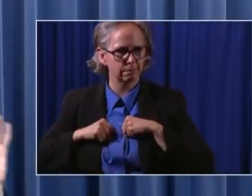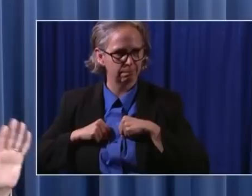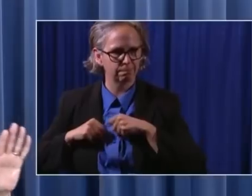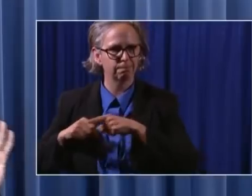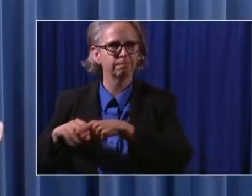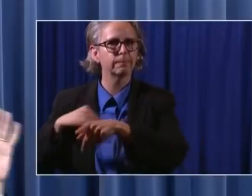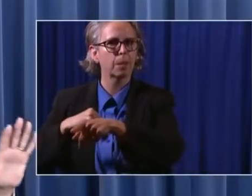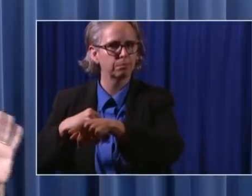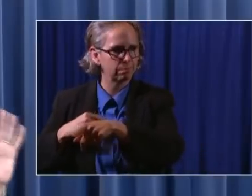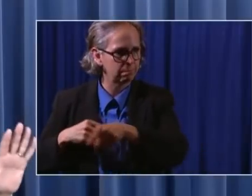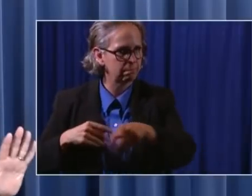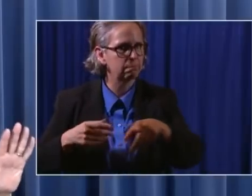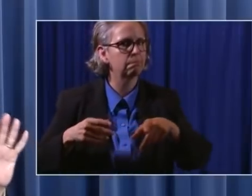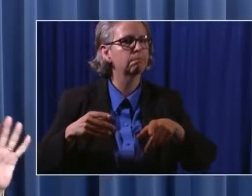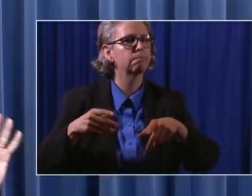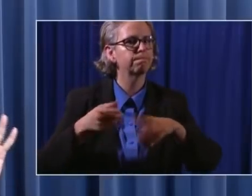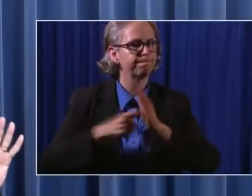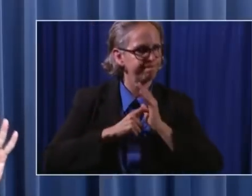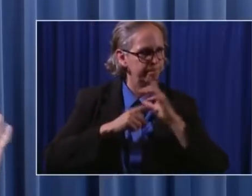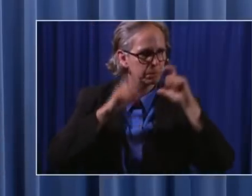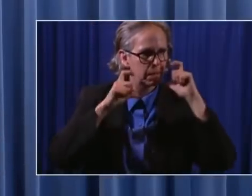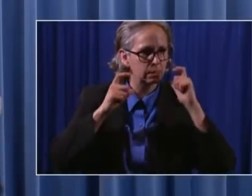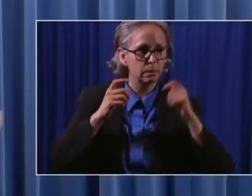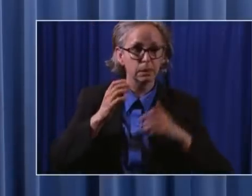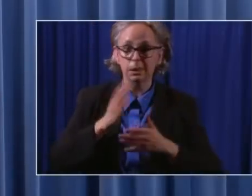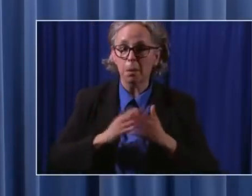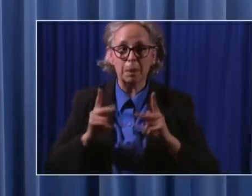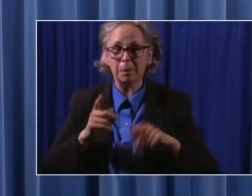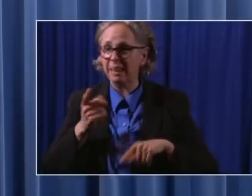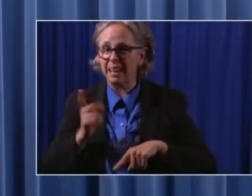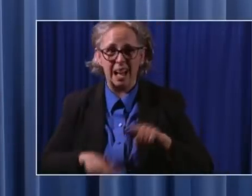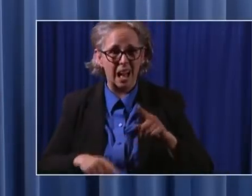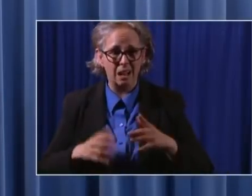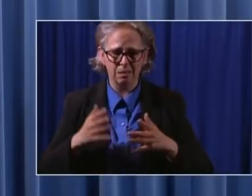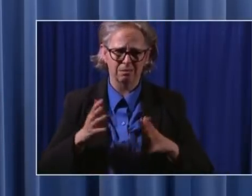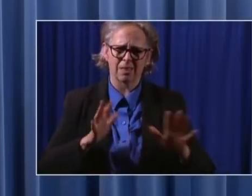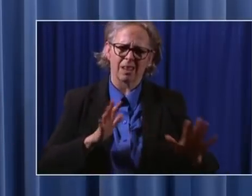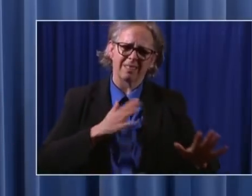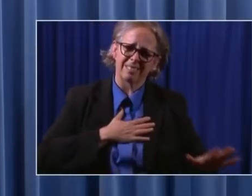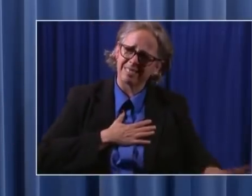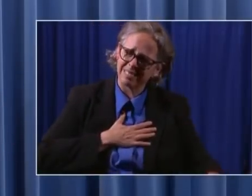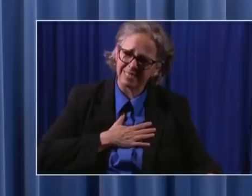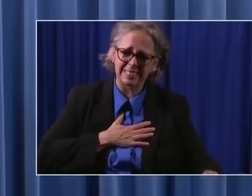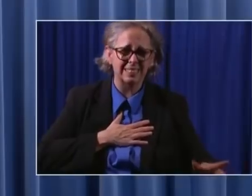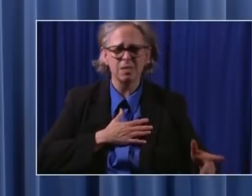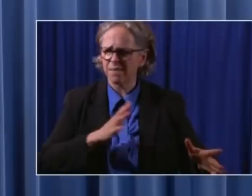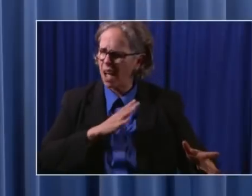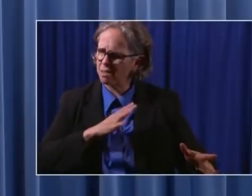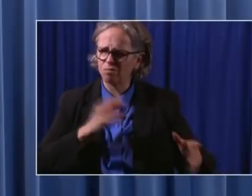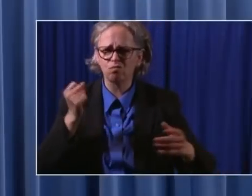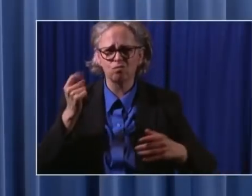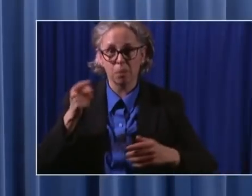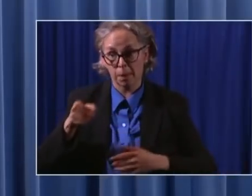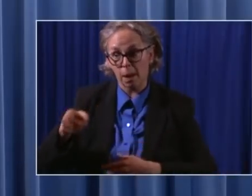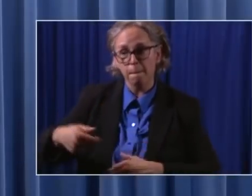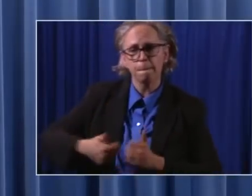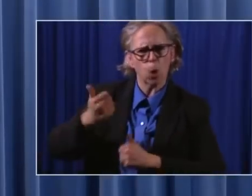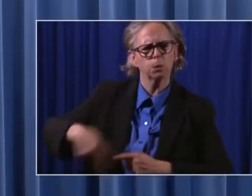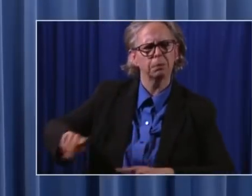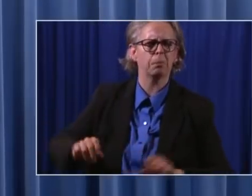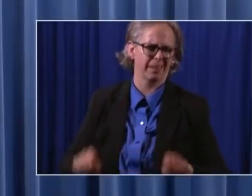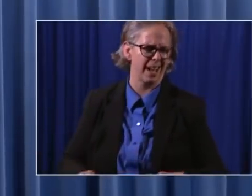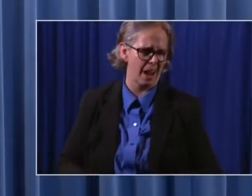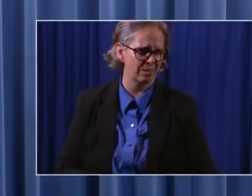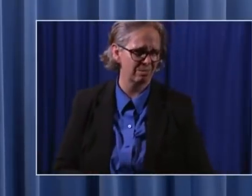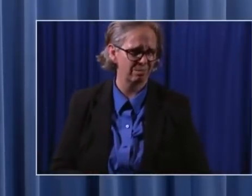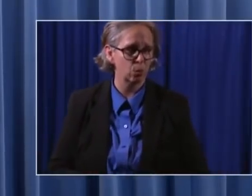of people who, for some reason, can't. God bless them. If they can't wear a mask, that's fine. But the vast majority of people can wear a mask, and we're asking them to